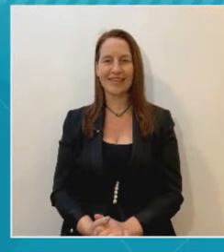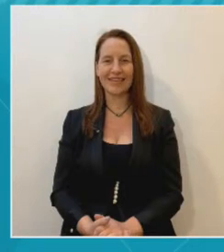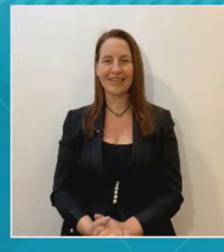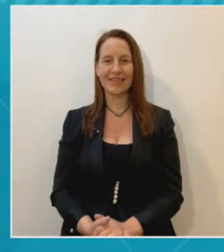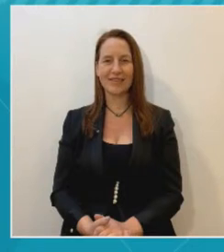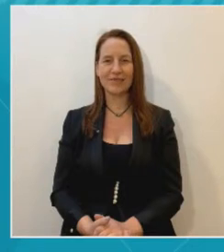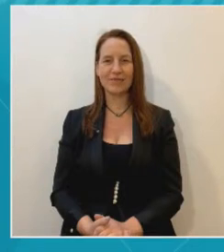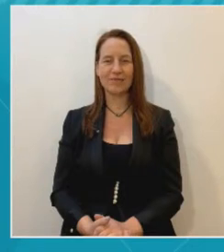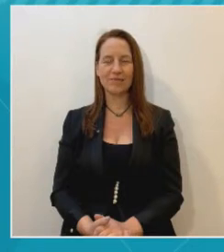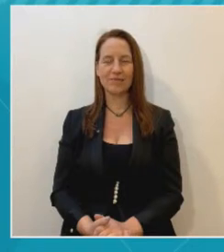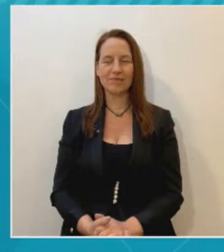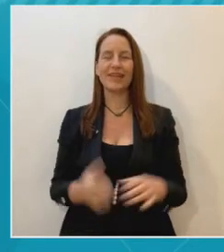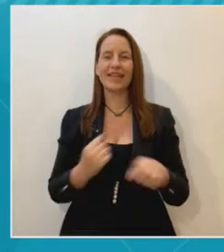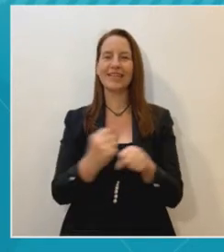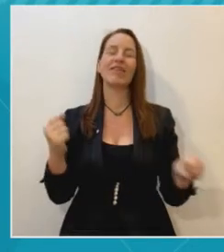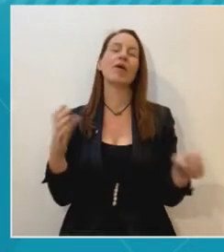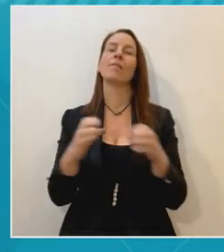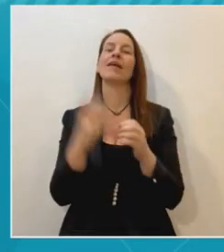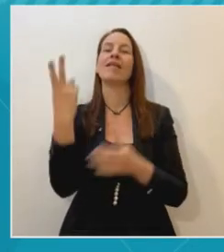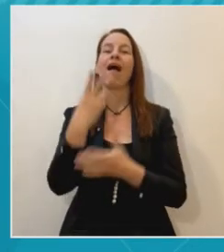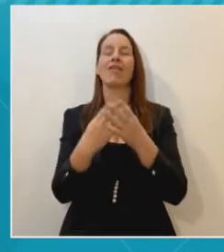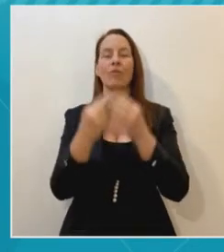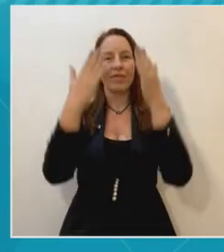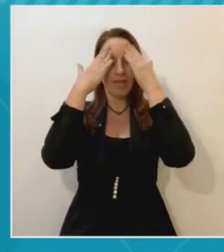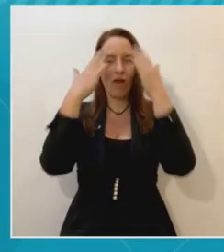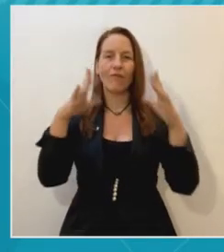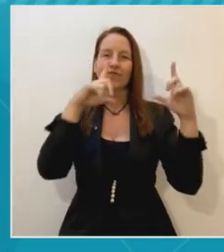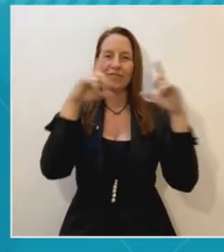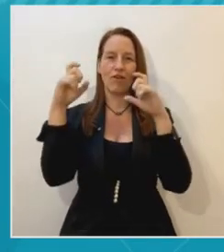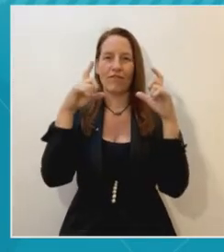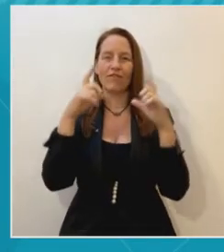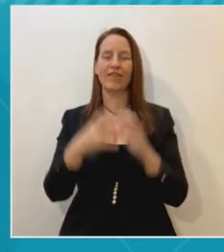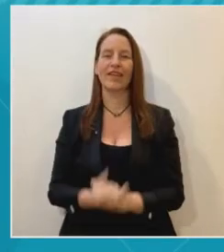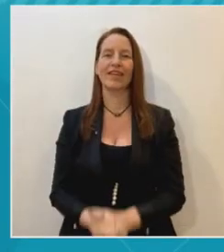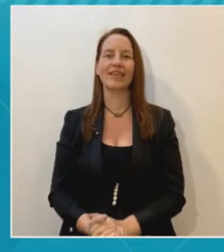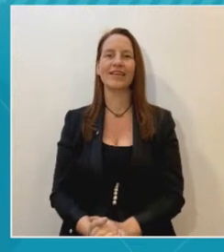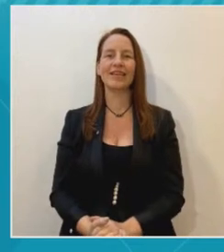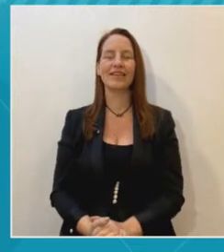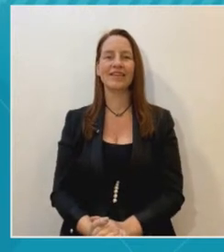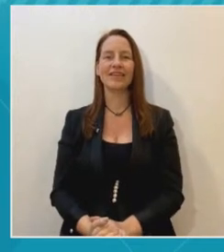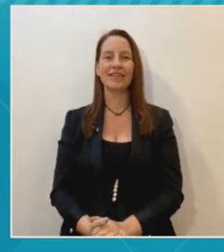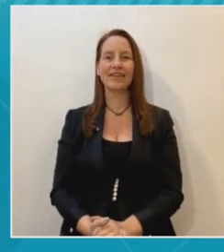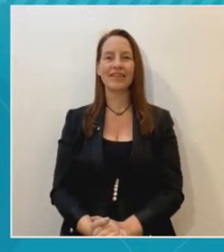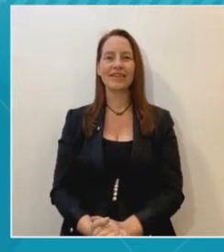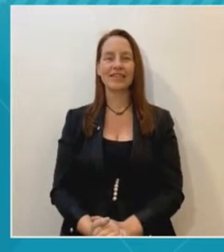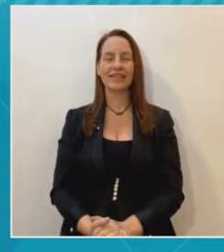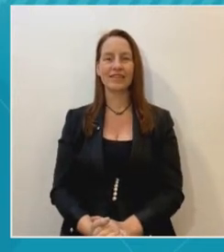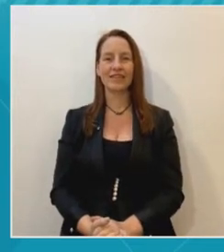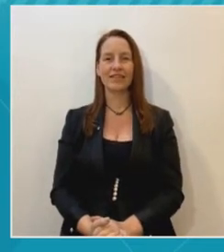Degree of Bachelor of Arts with Honours, Photography. Leanne Newton.